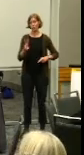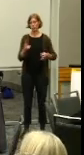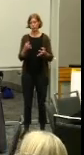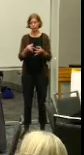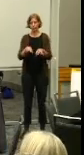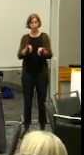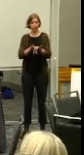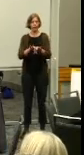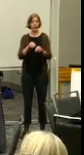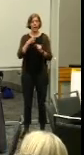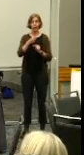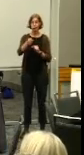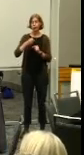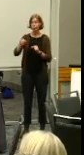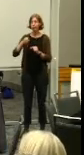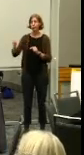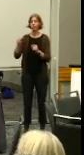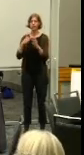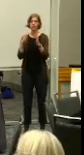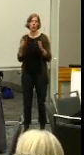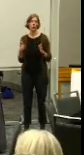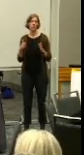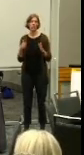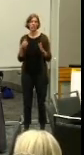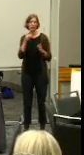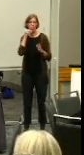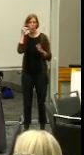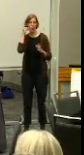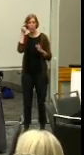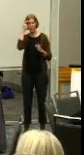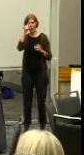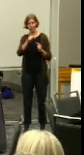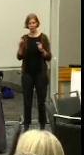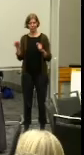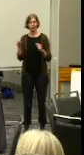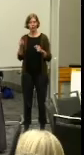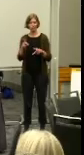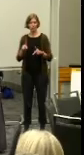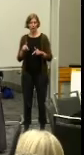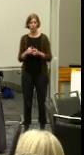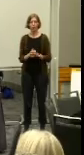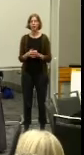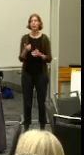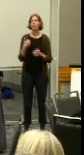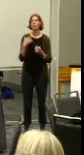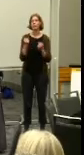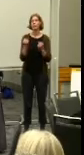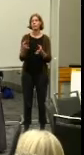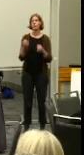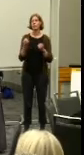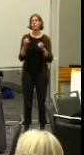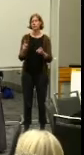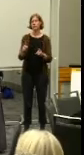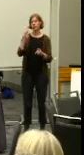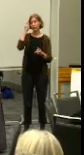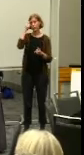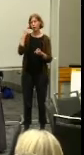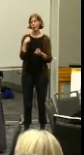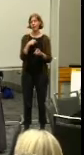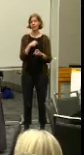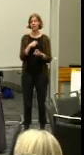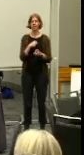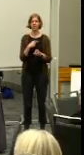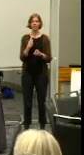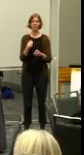the organisation. And really, there's some opportunity for us out there as well, and so really trying to take that opportunity as it